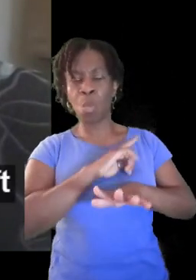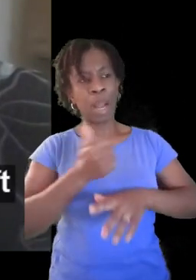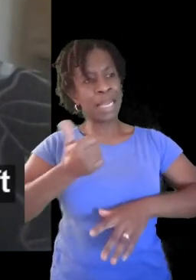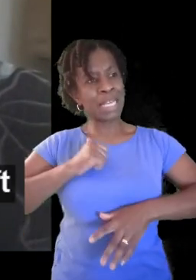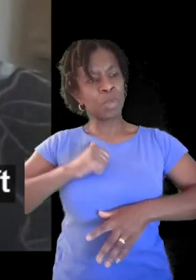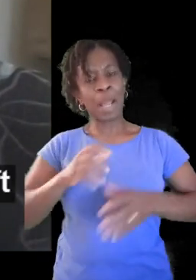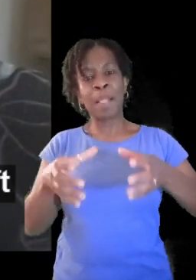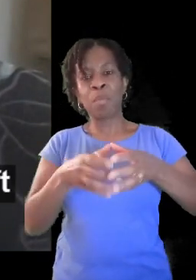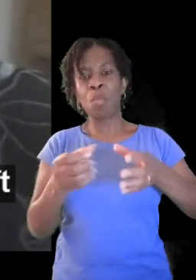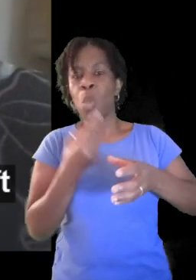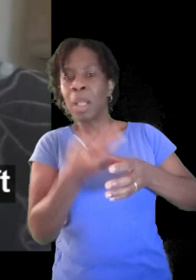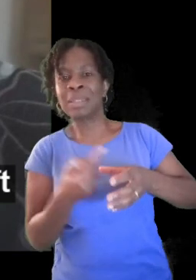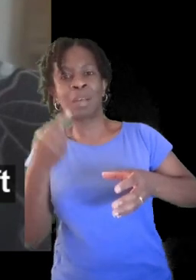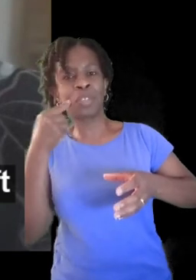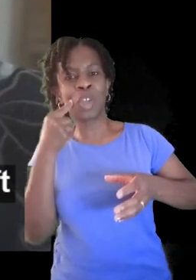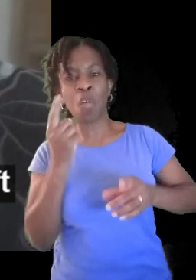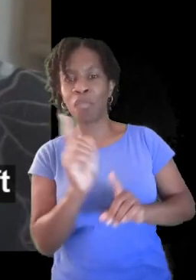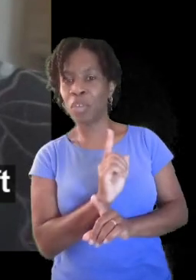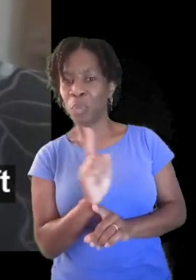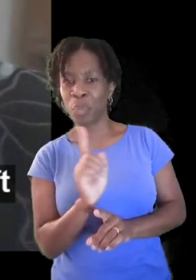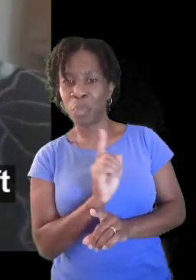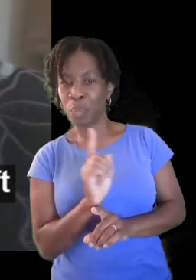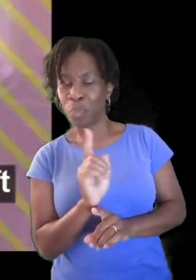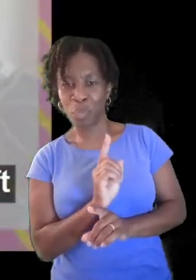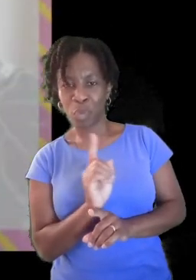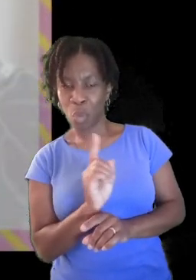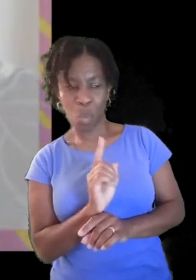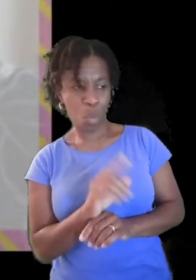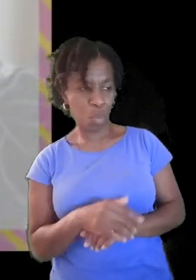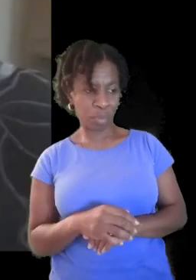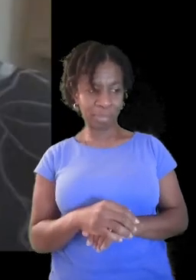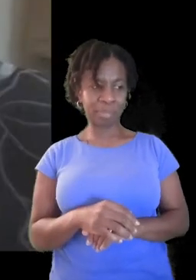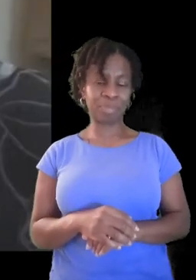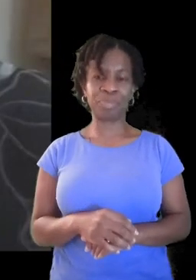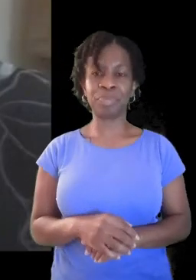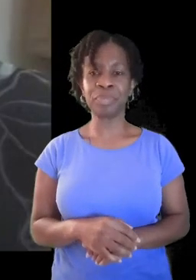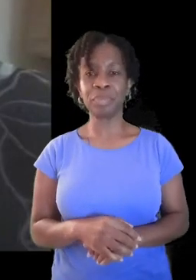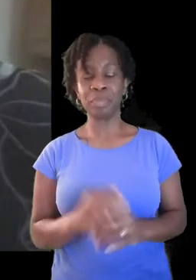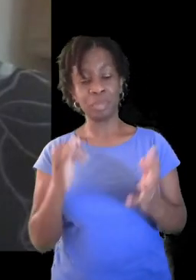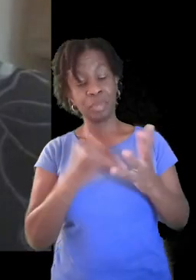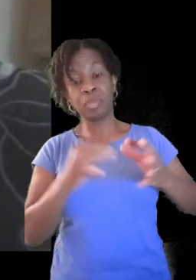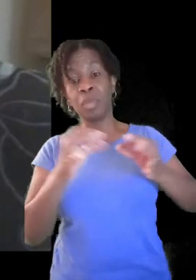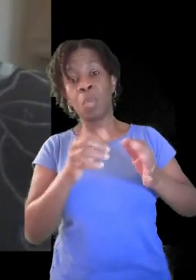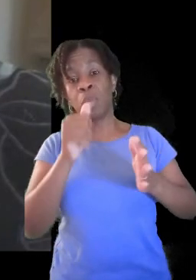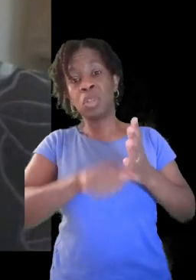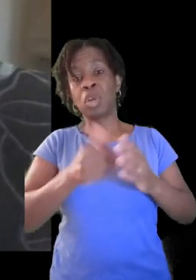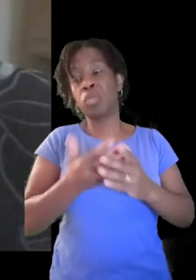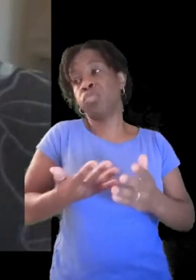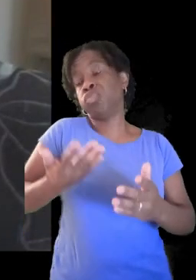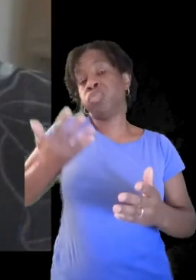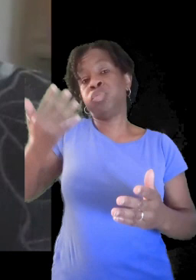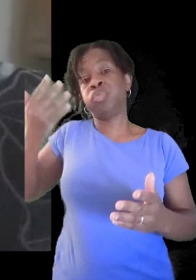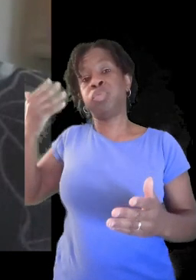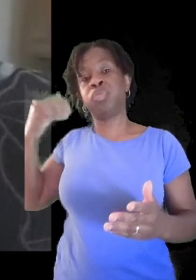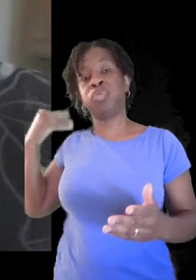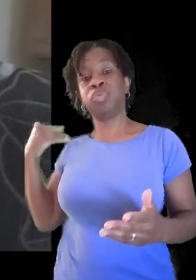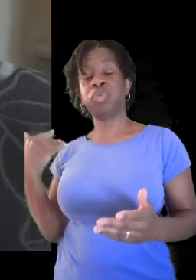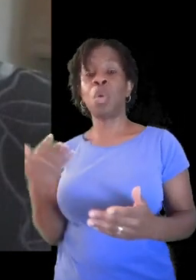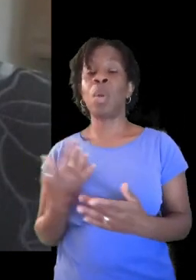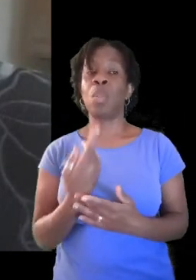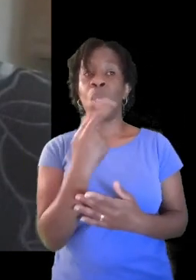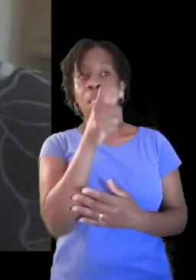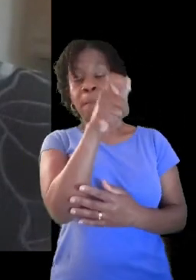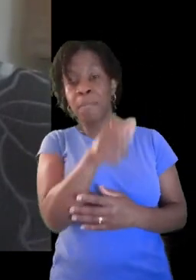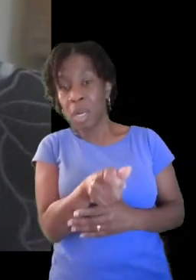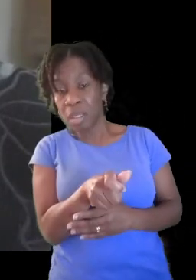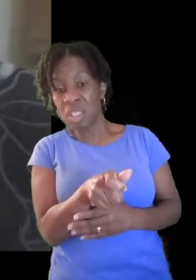expect a soft ball. But that isn't the case. Softball started off many years ago when